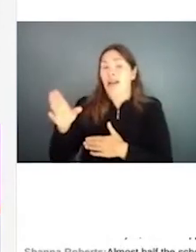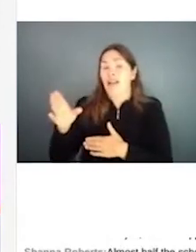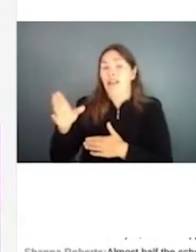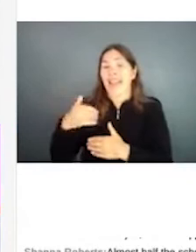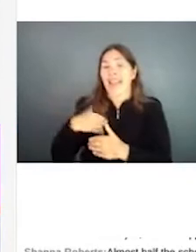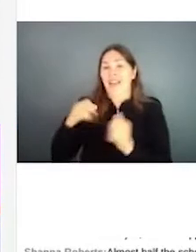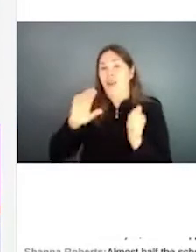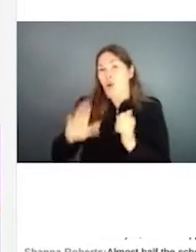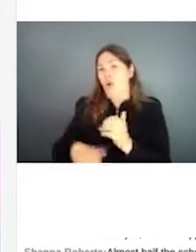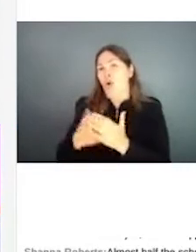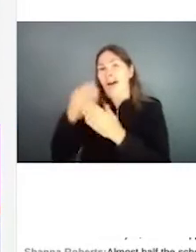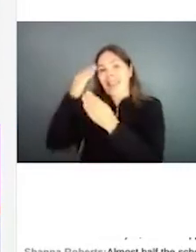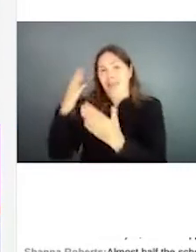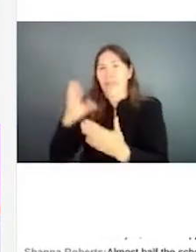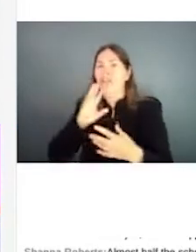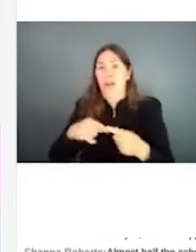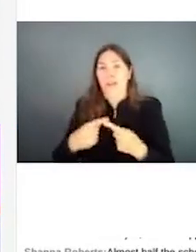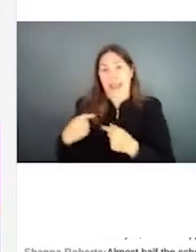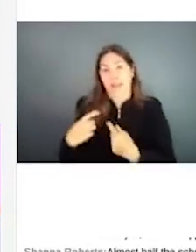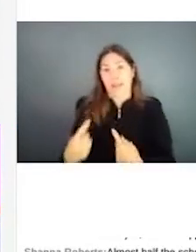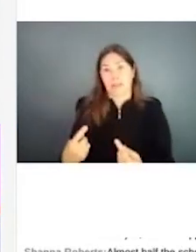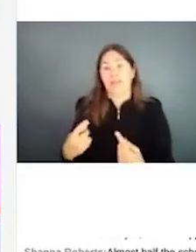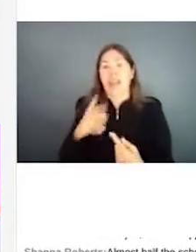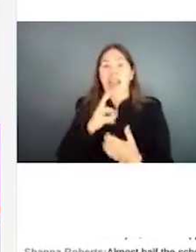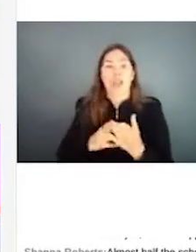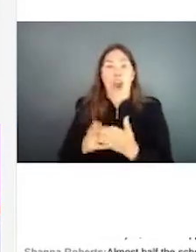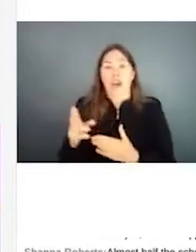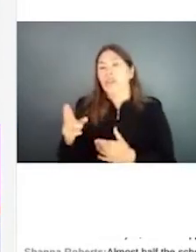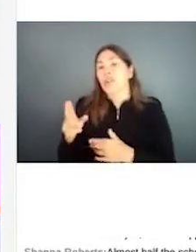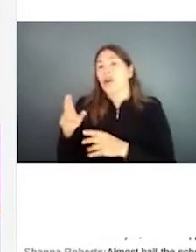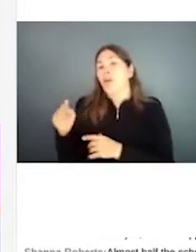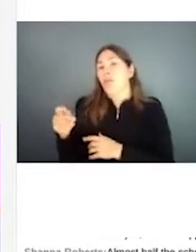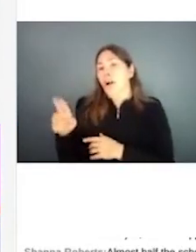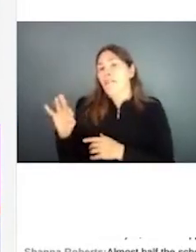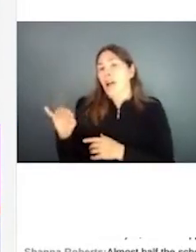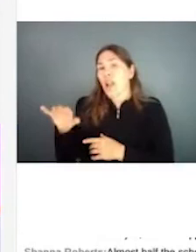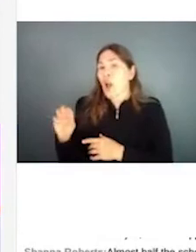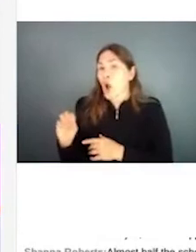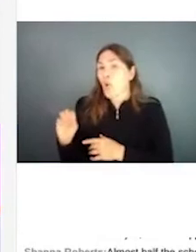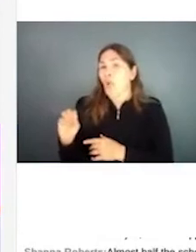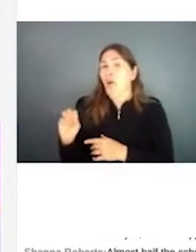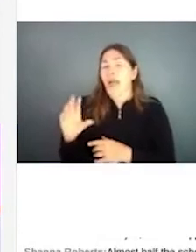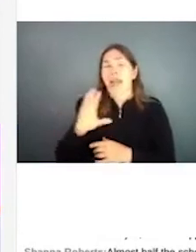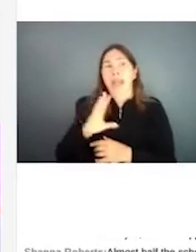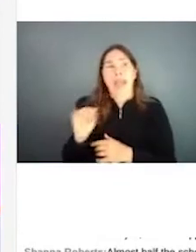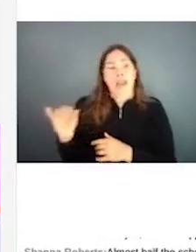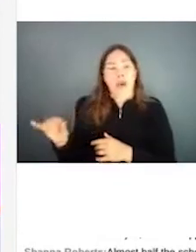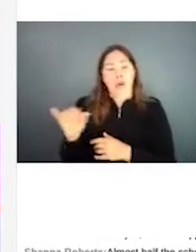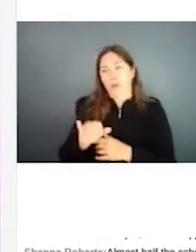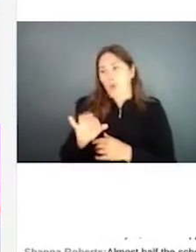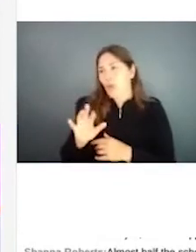all of the information I've been talking about, including the honors portfolios. And I can also